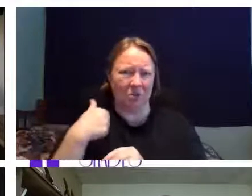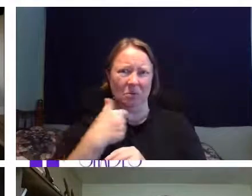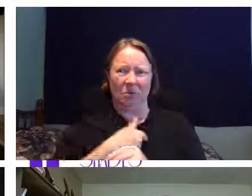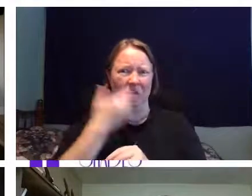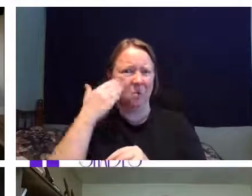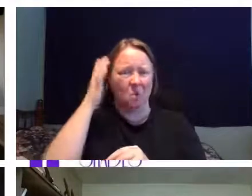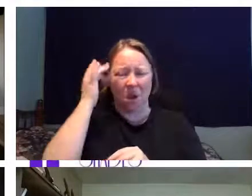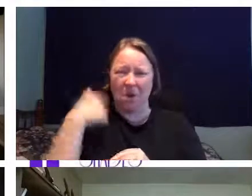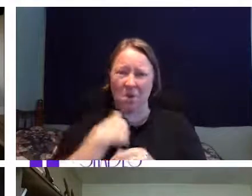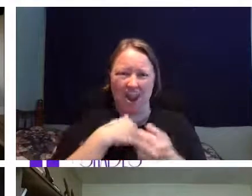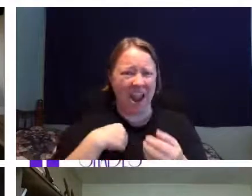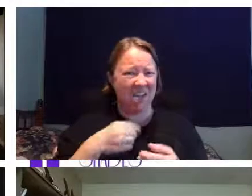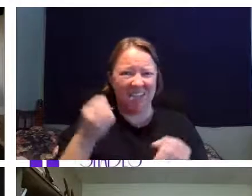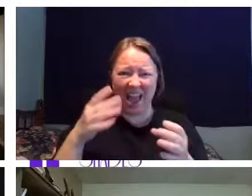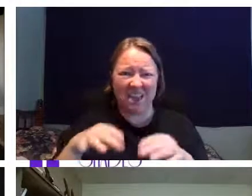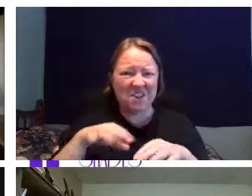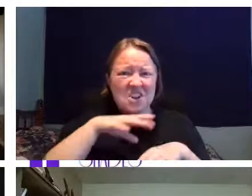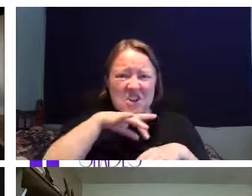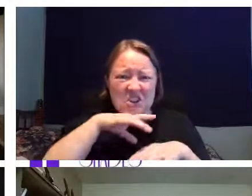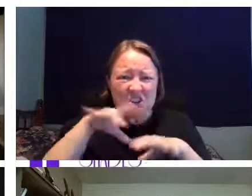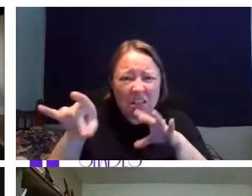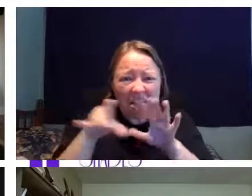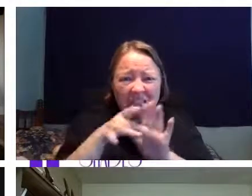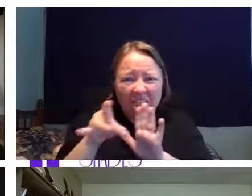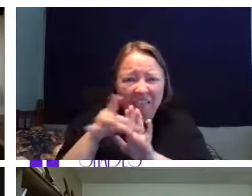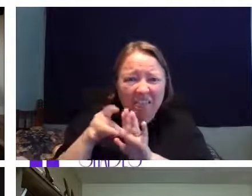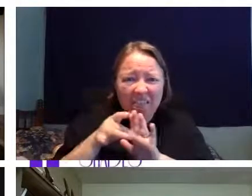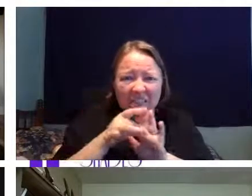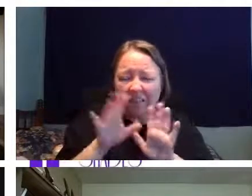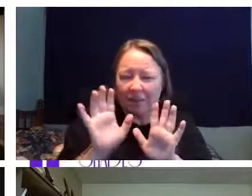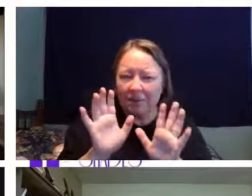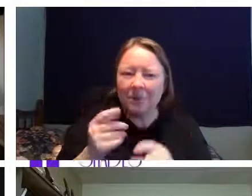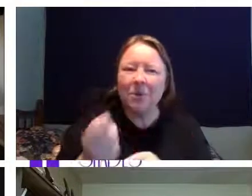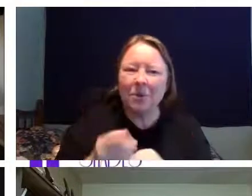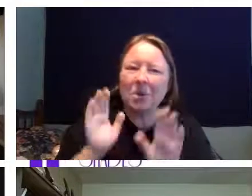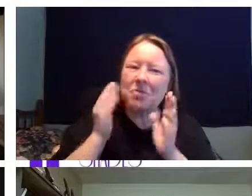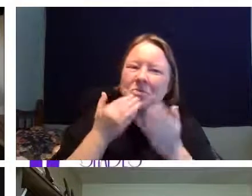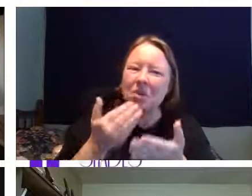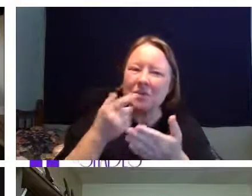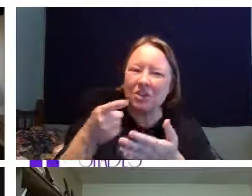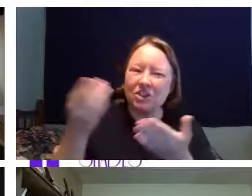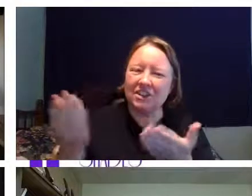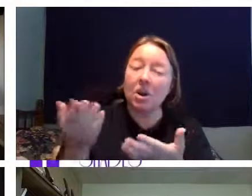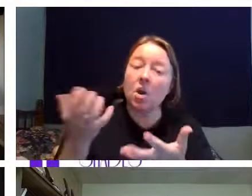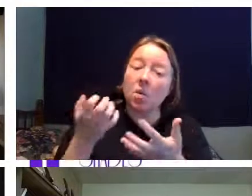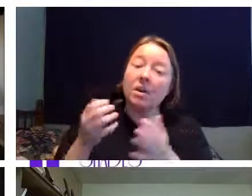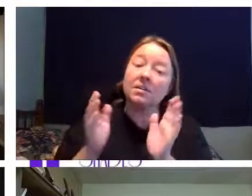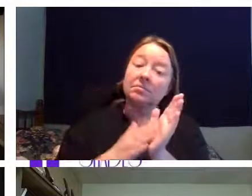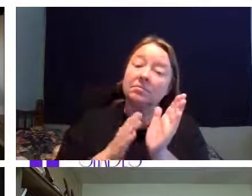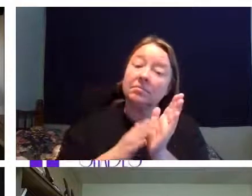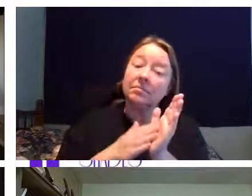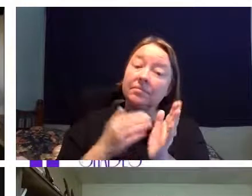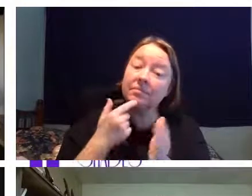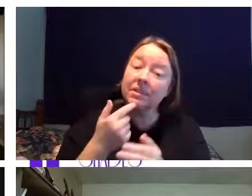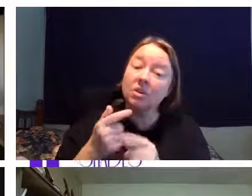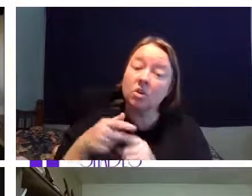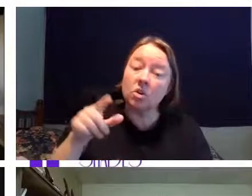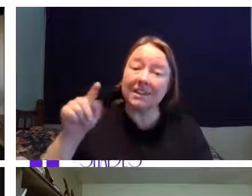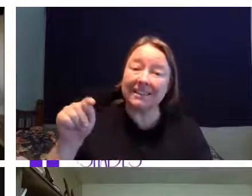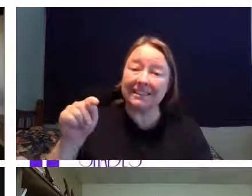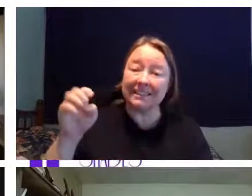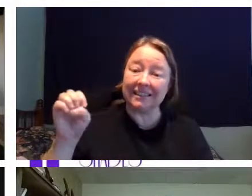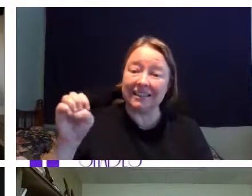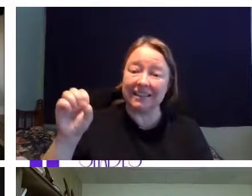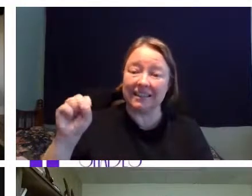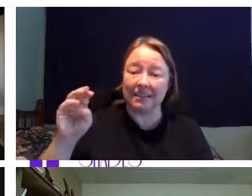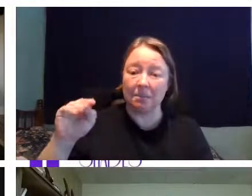things happening here. But we are so grateful that she's here. But we want to give a shout out to T.E. Smith,